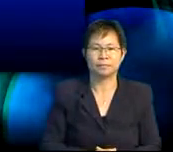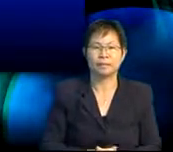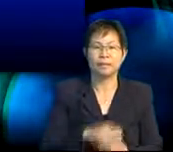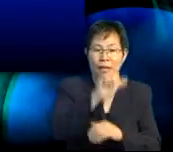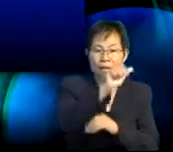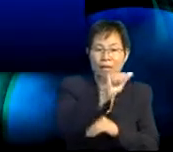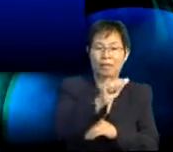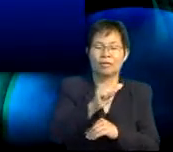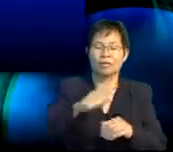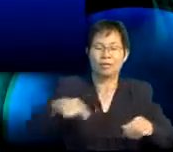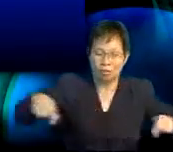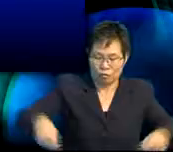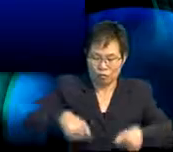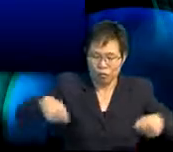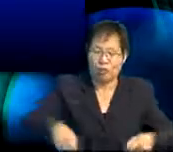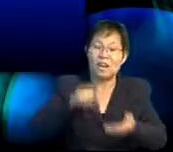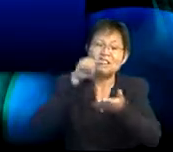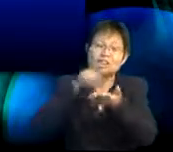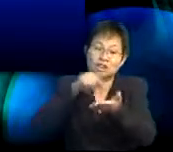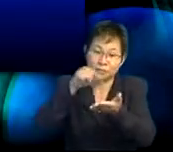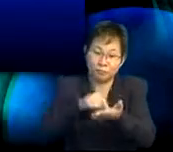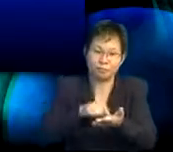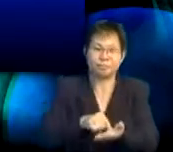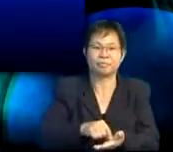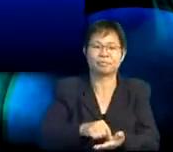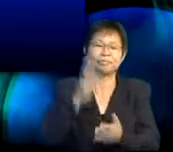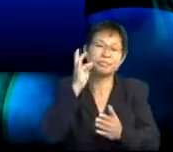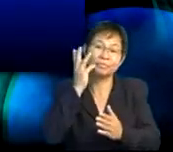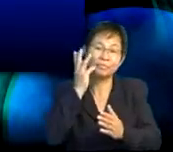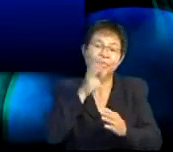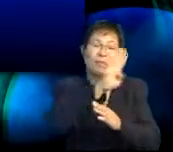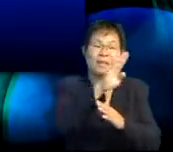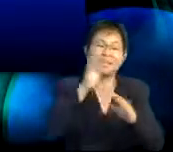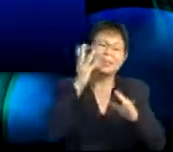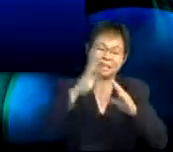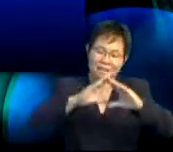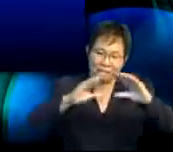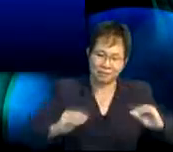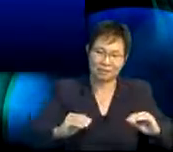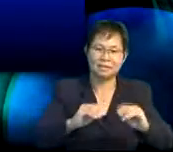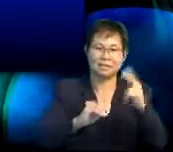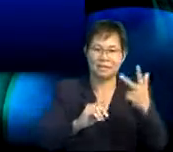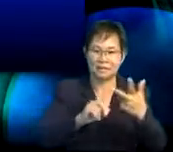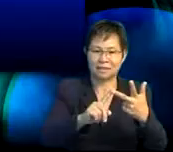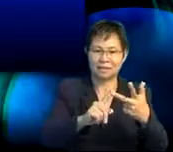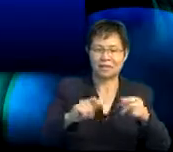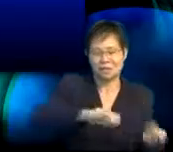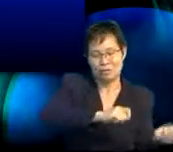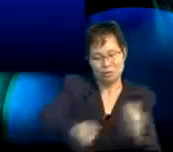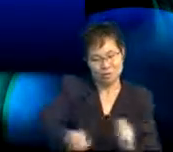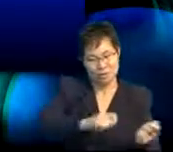A, fried chicken, B, nasi lemak, C, roti